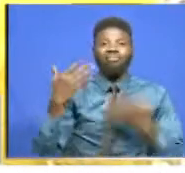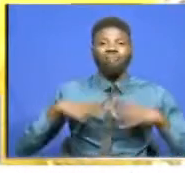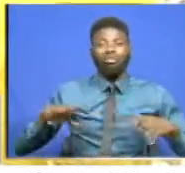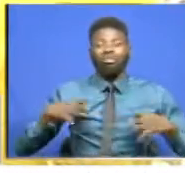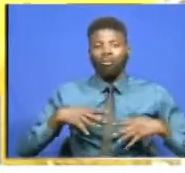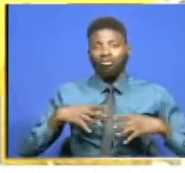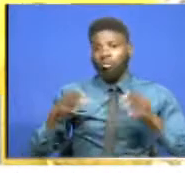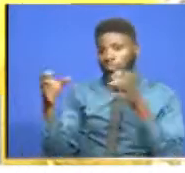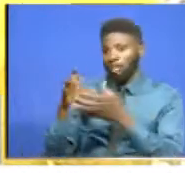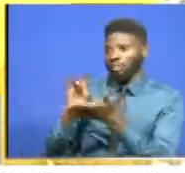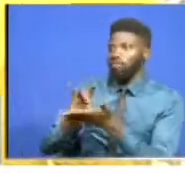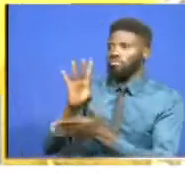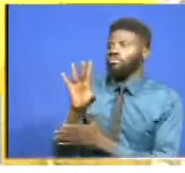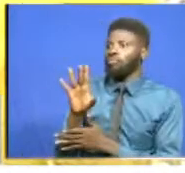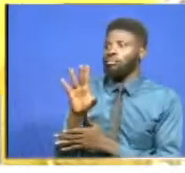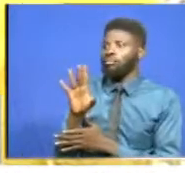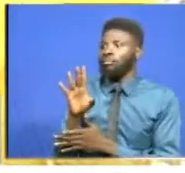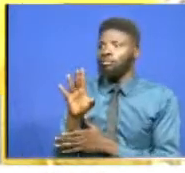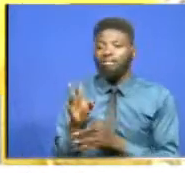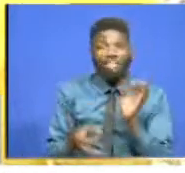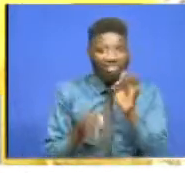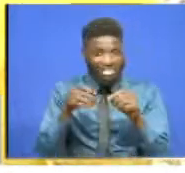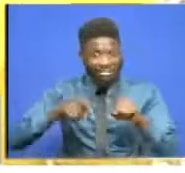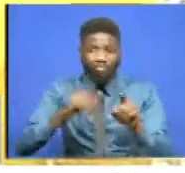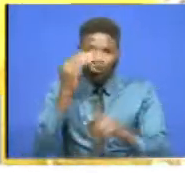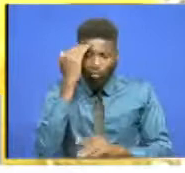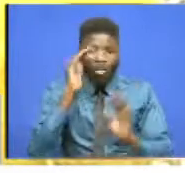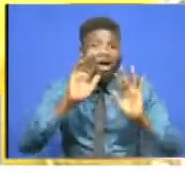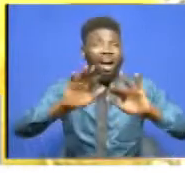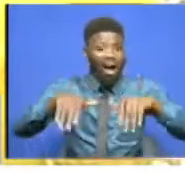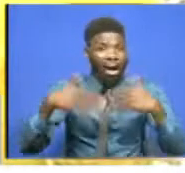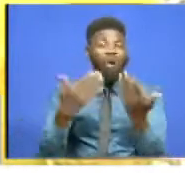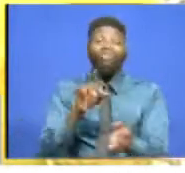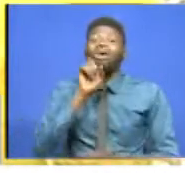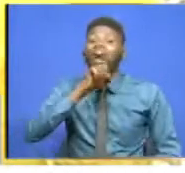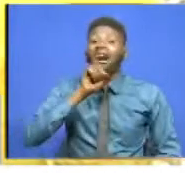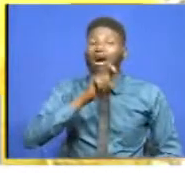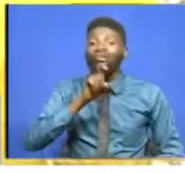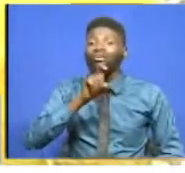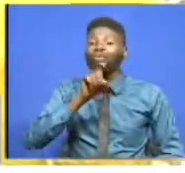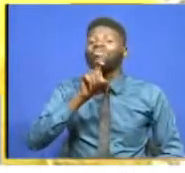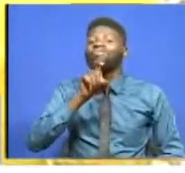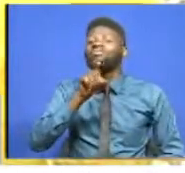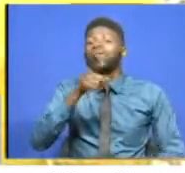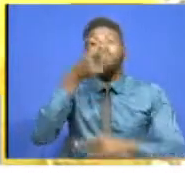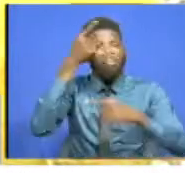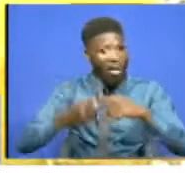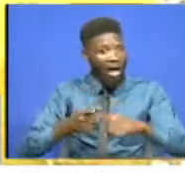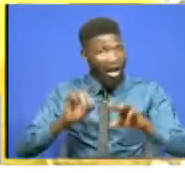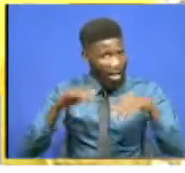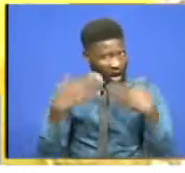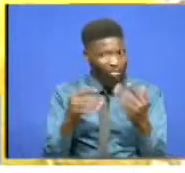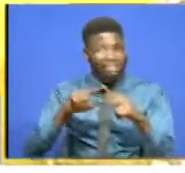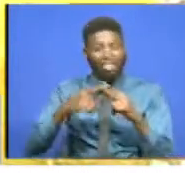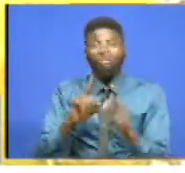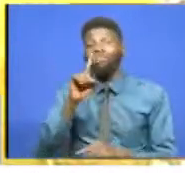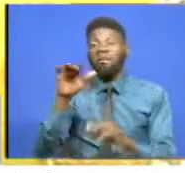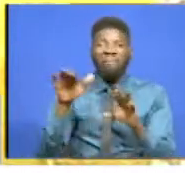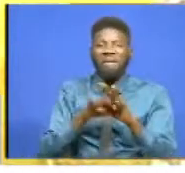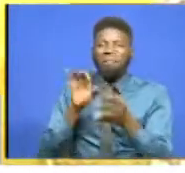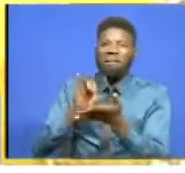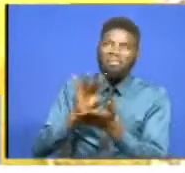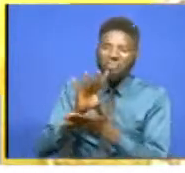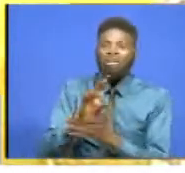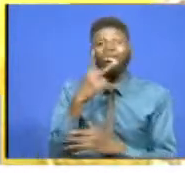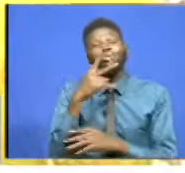You see, if you know how Kano died, a very strong party died cannot start then by expelling one member, two